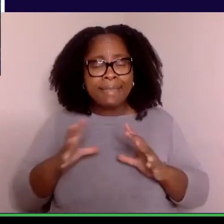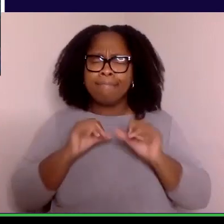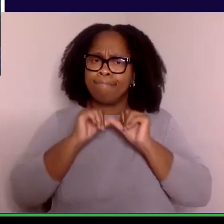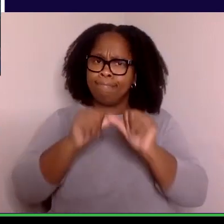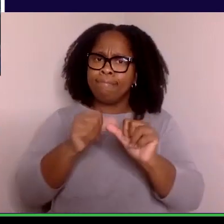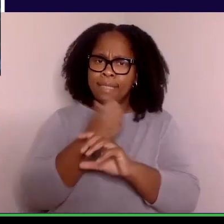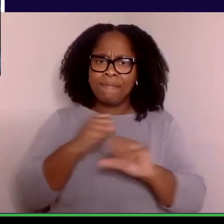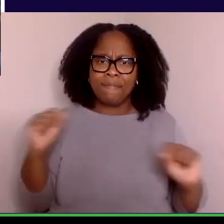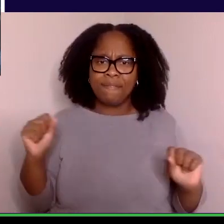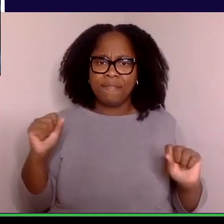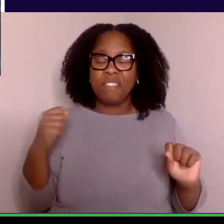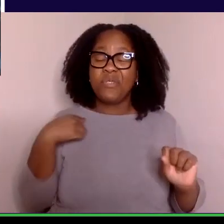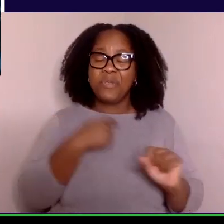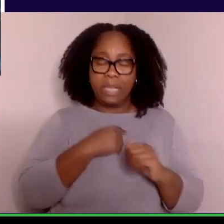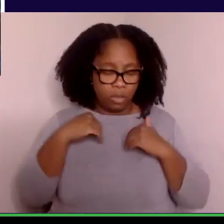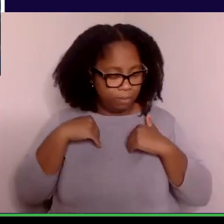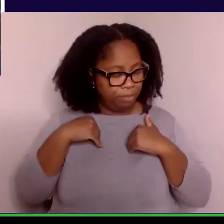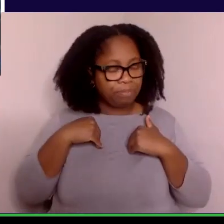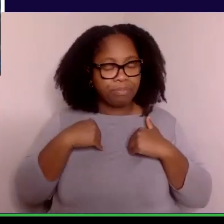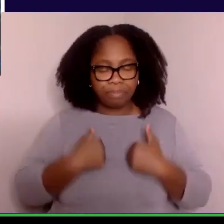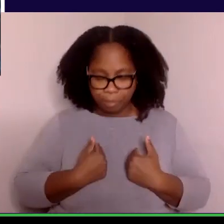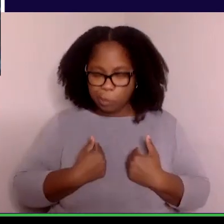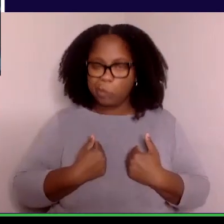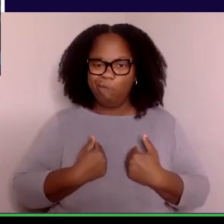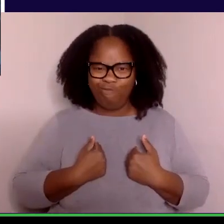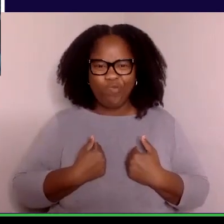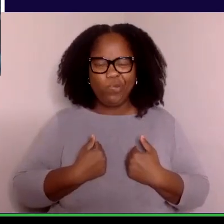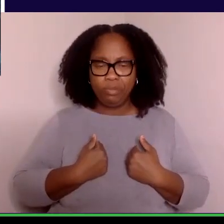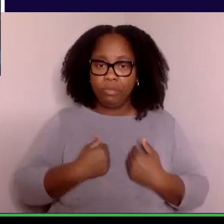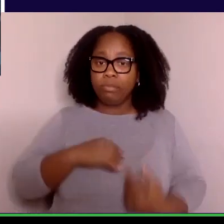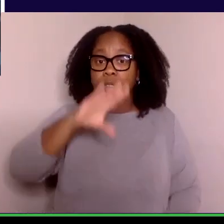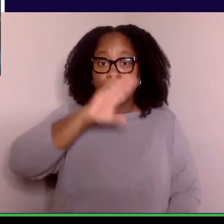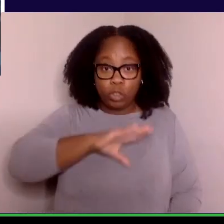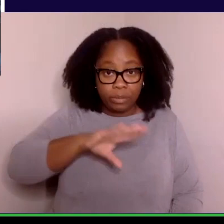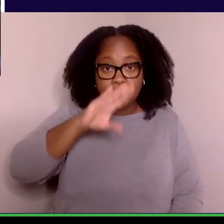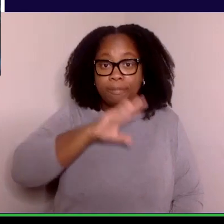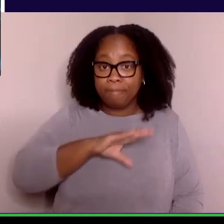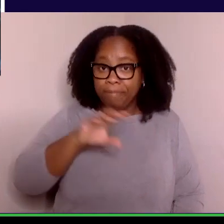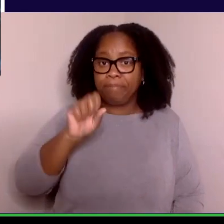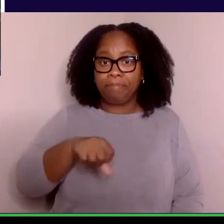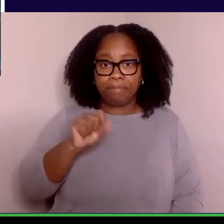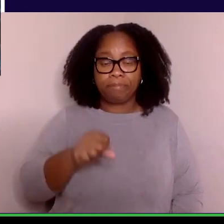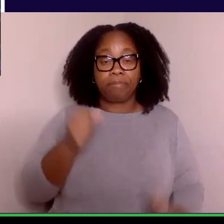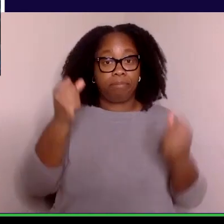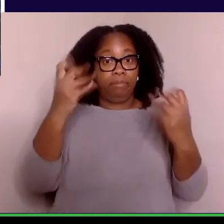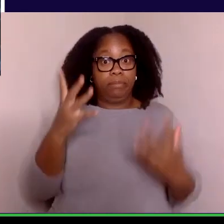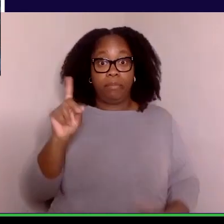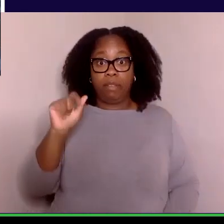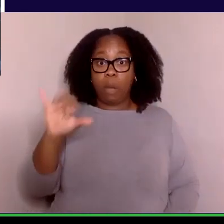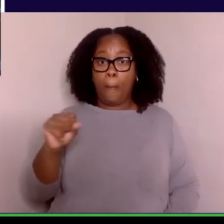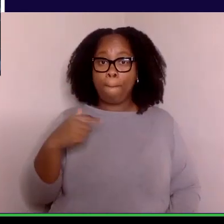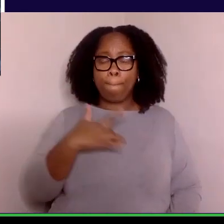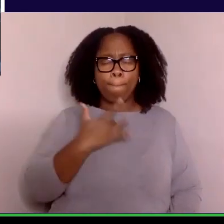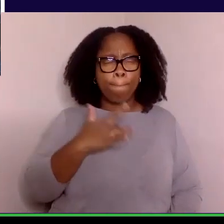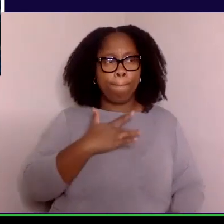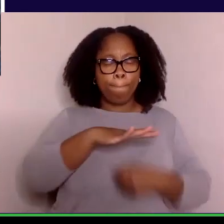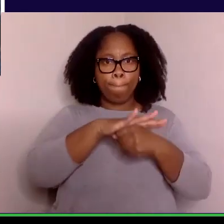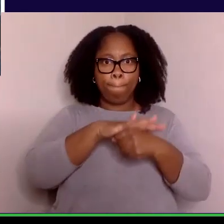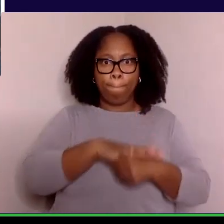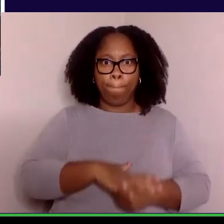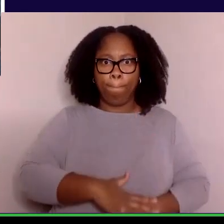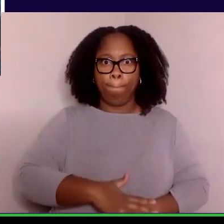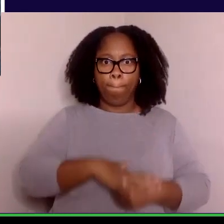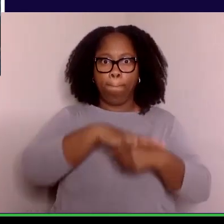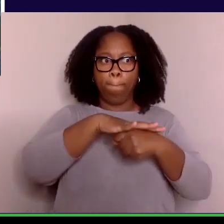tired. We are frustrated. And many days we are stressed beyond